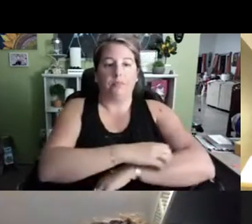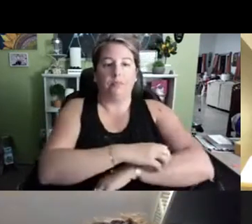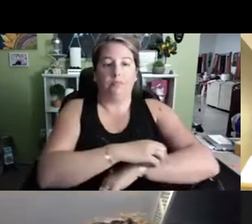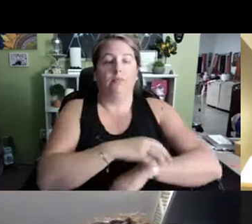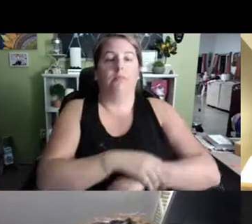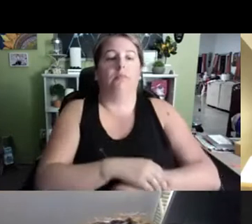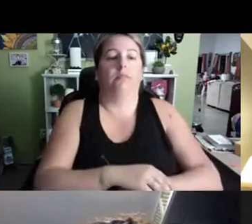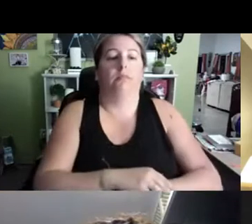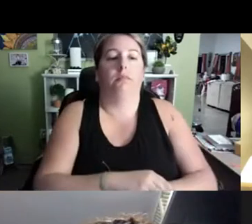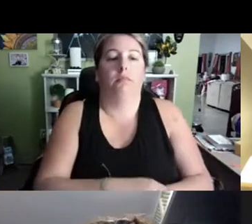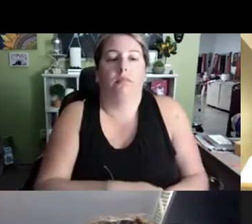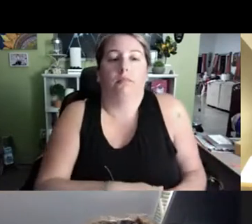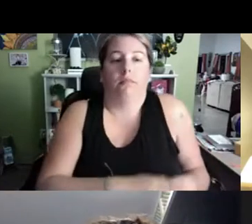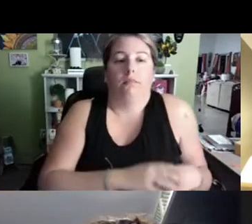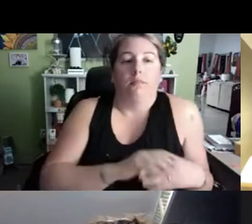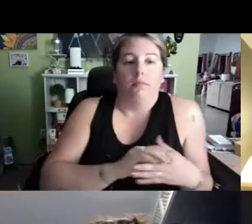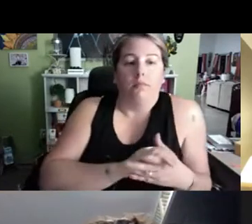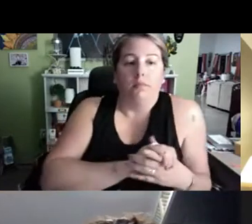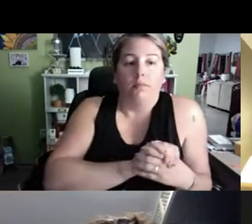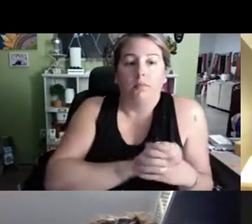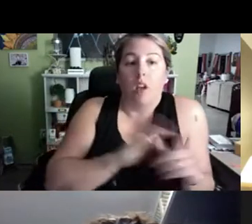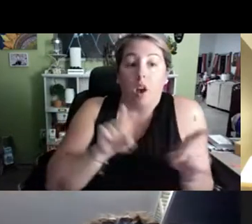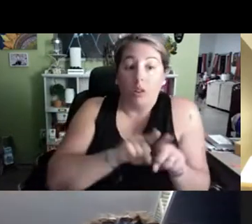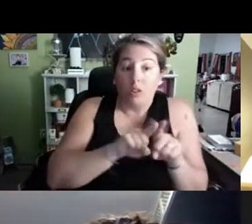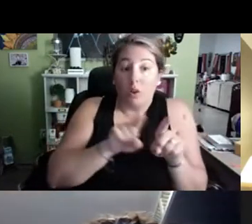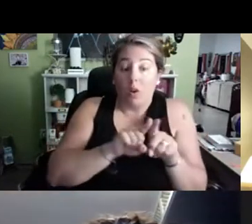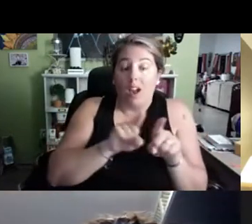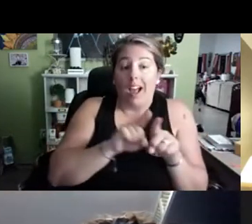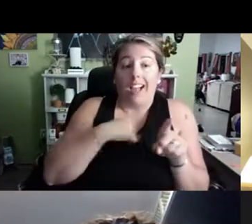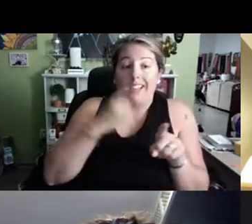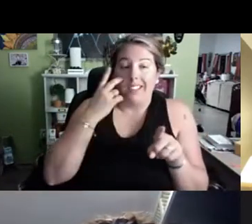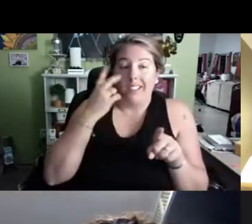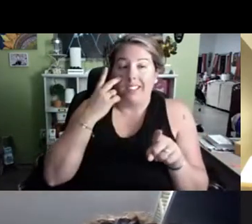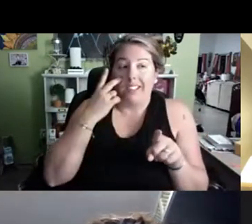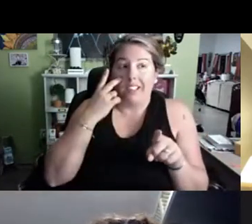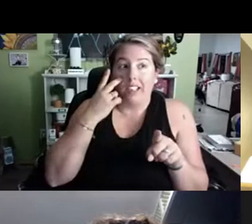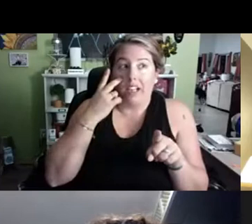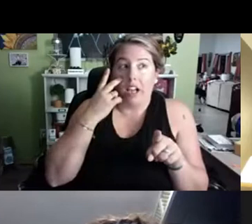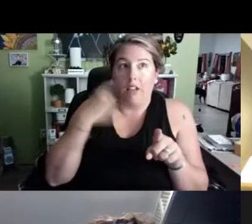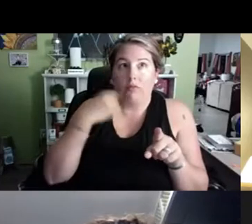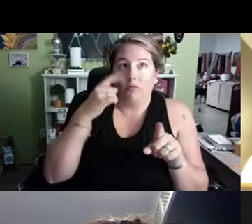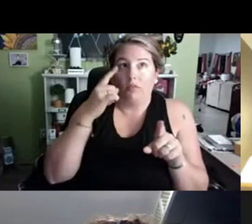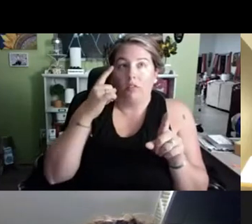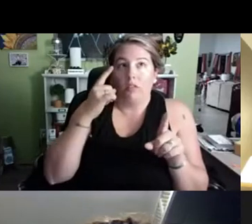happening. And also I can see, like, I'm thinking of doing a